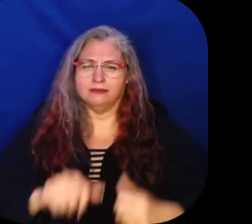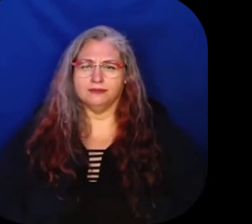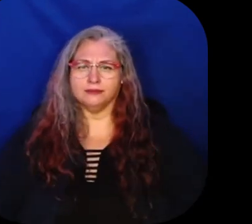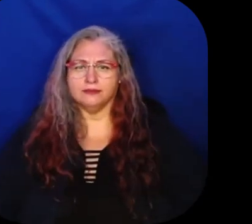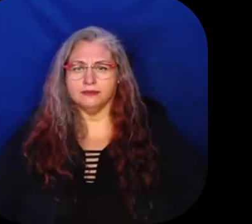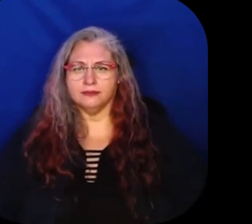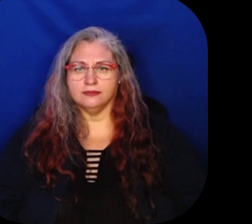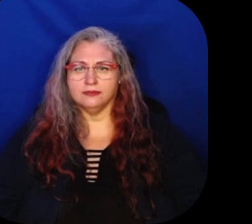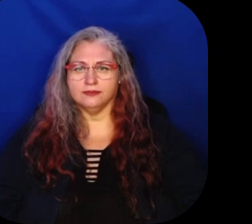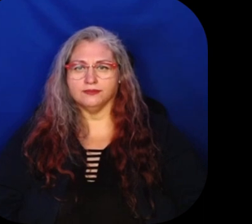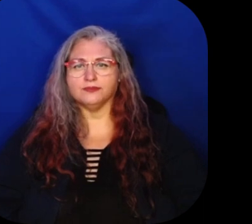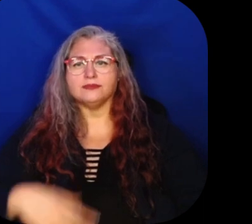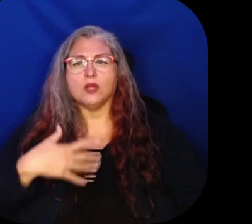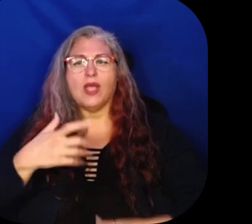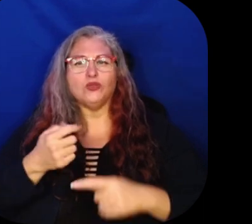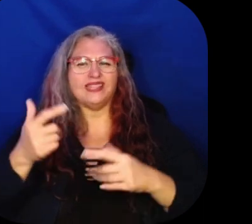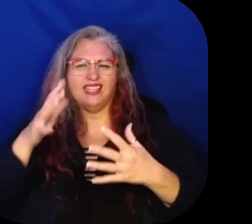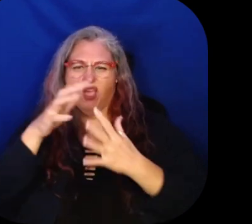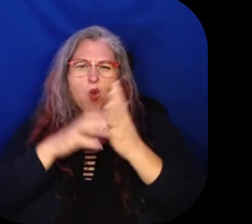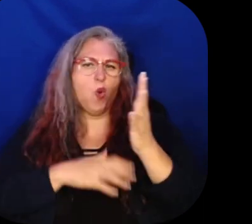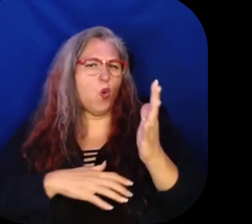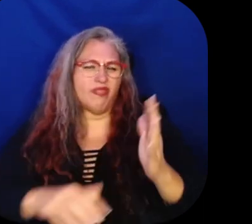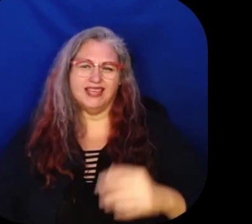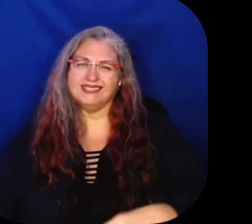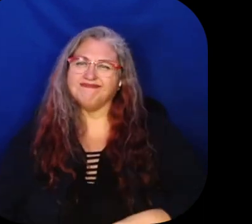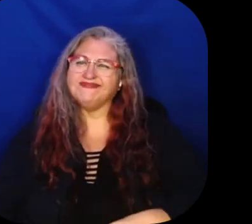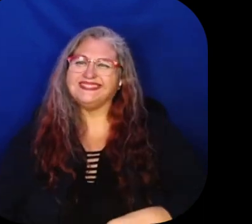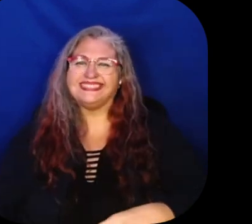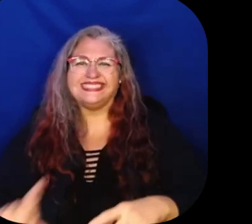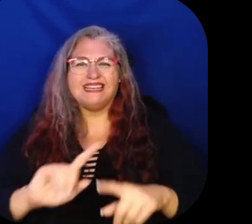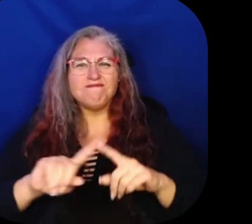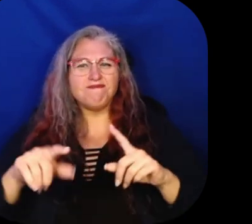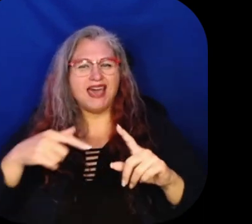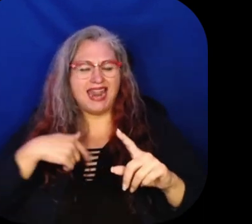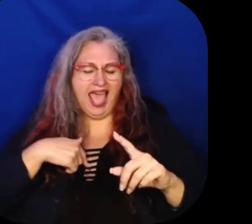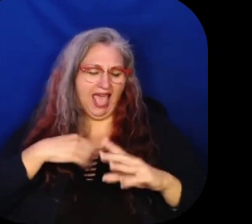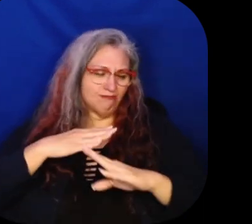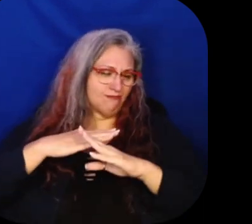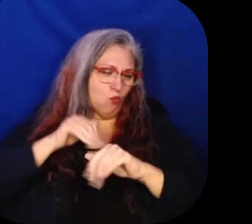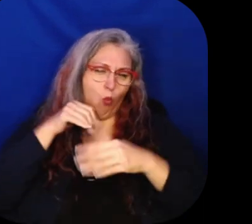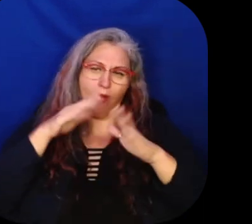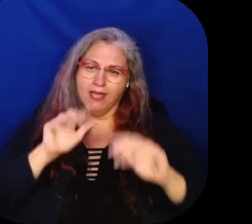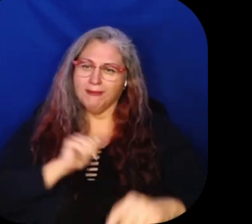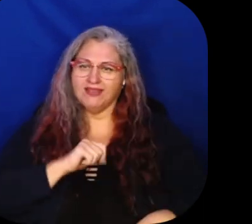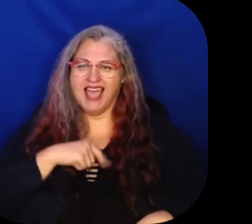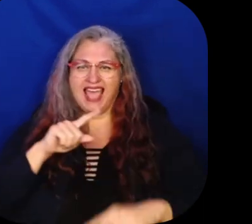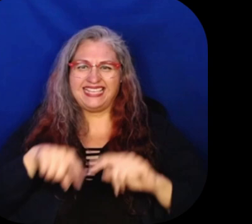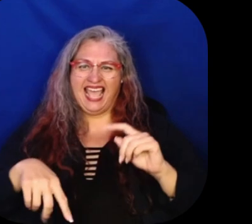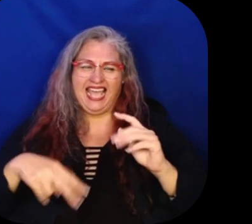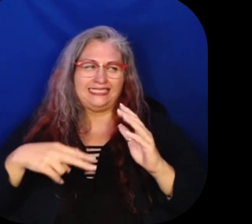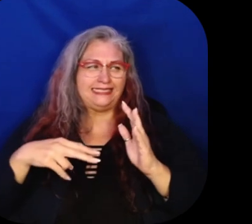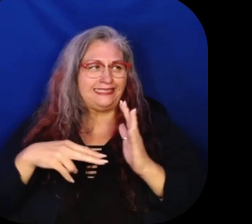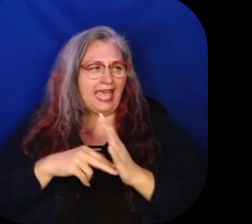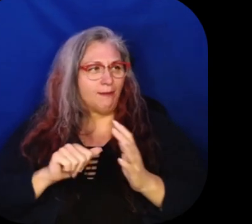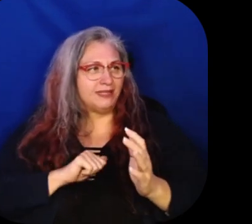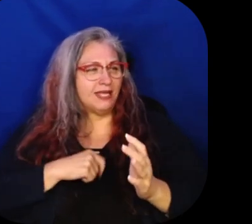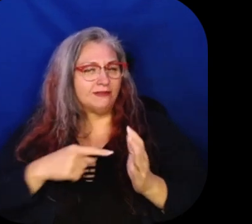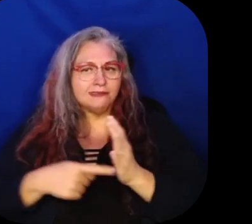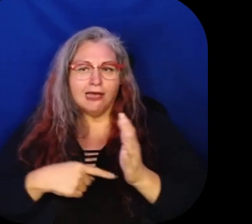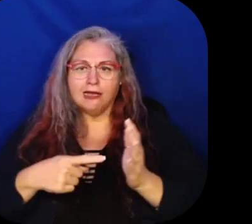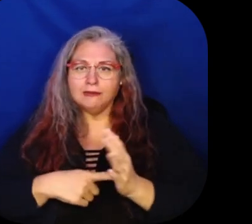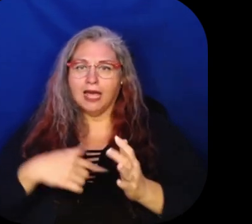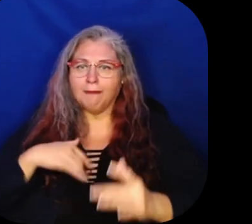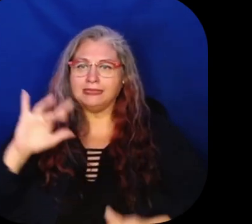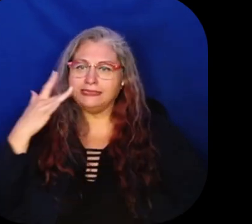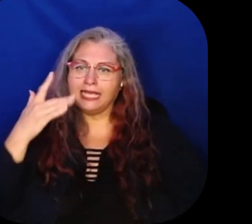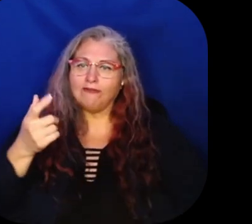I want to delete this whole thing, but I won't let me. I can't stand me sometimes. Sick of deleting my